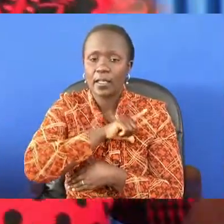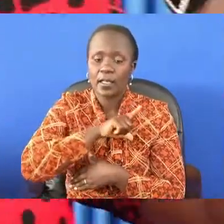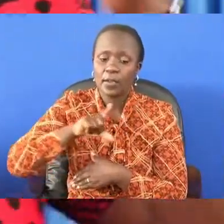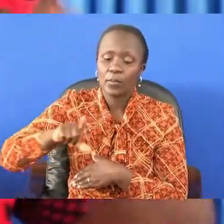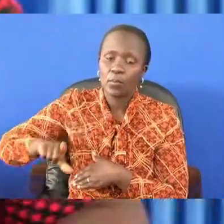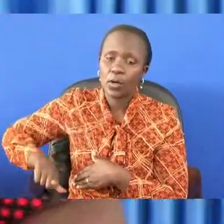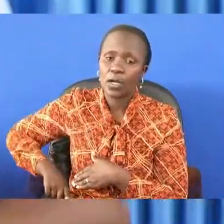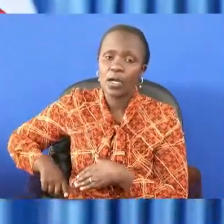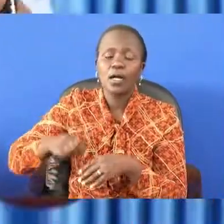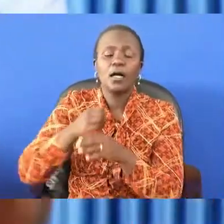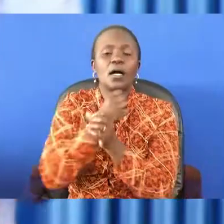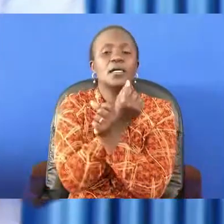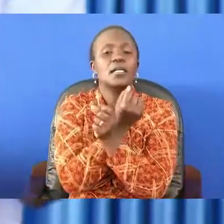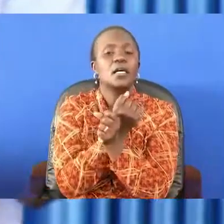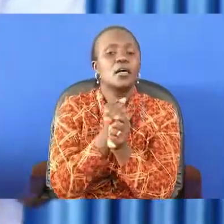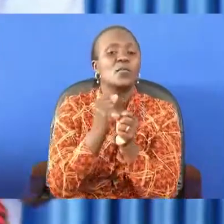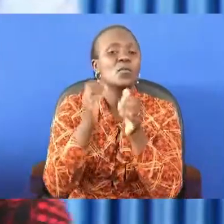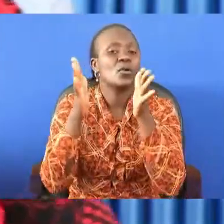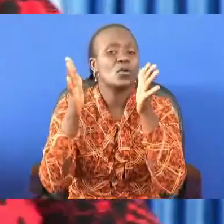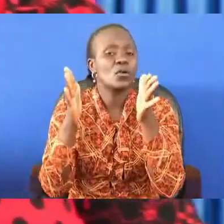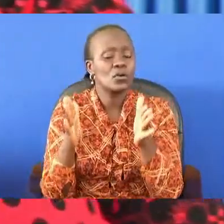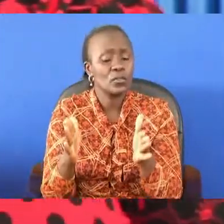zake Bwana